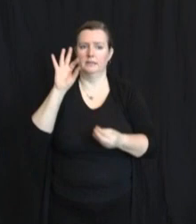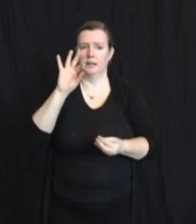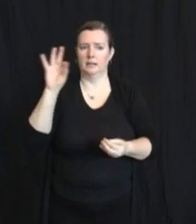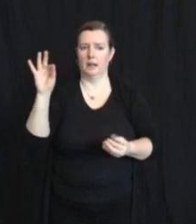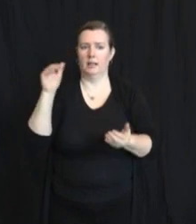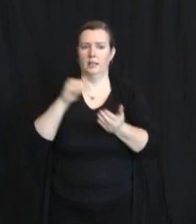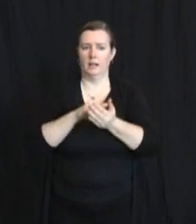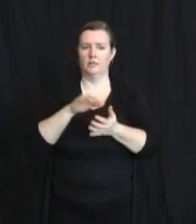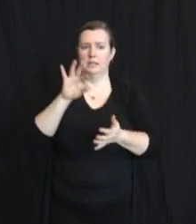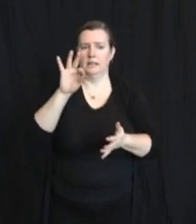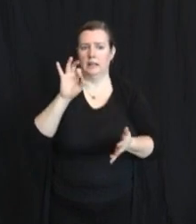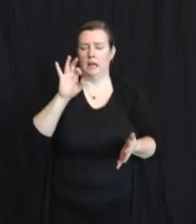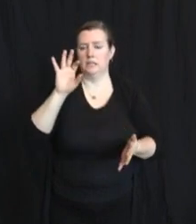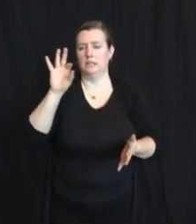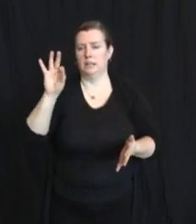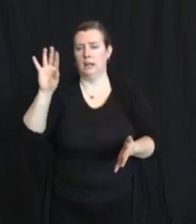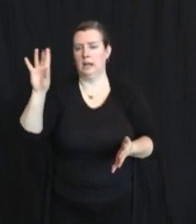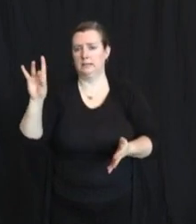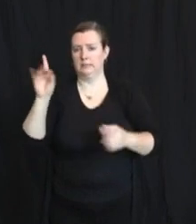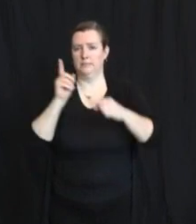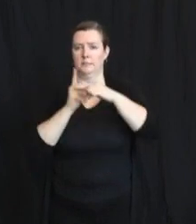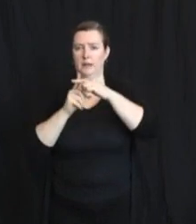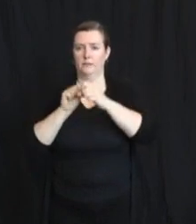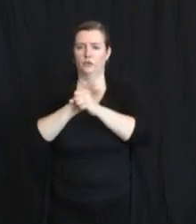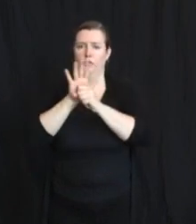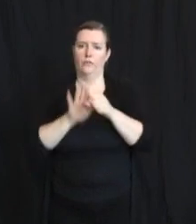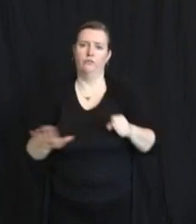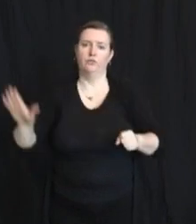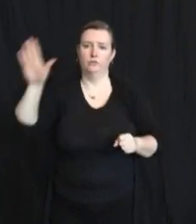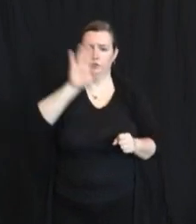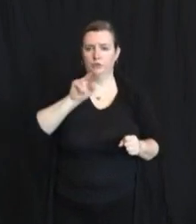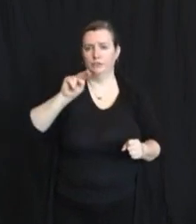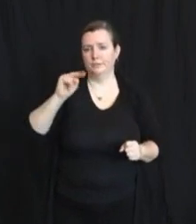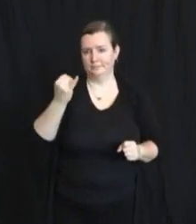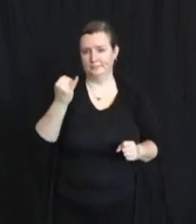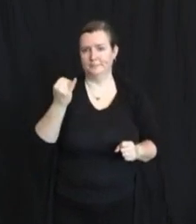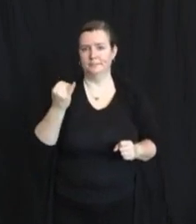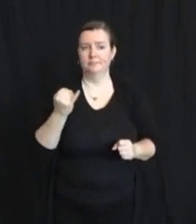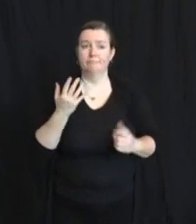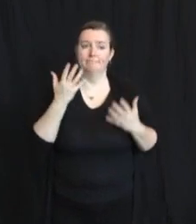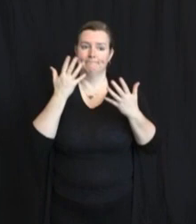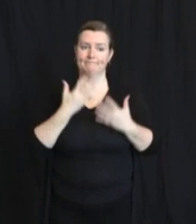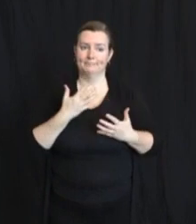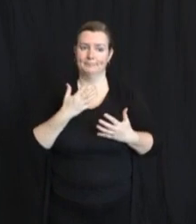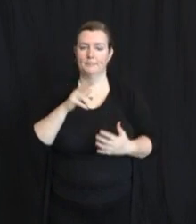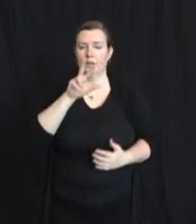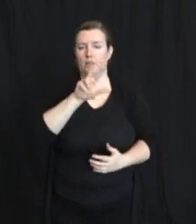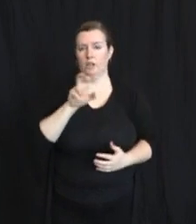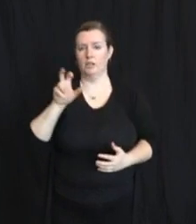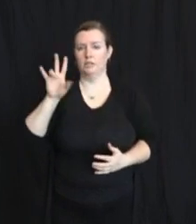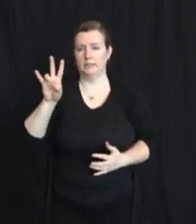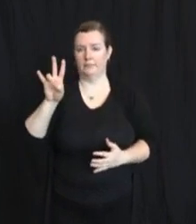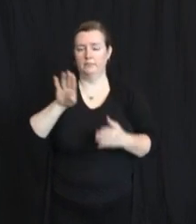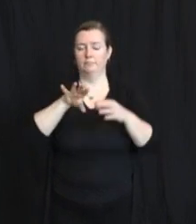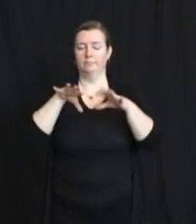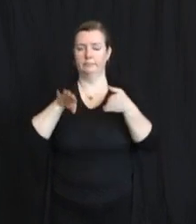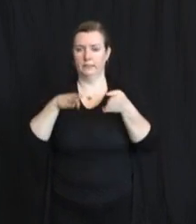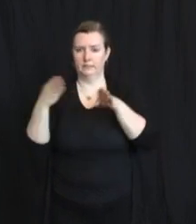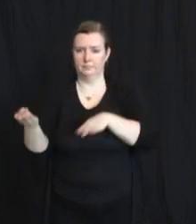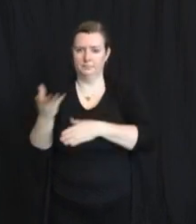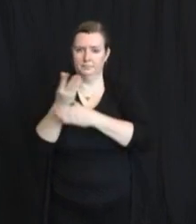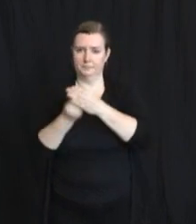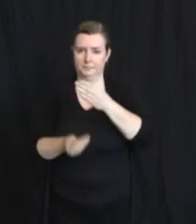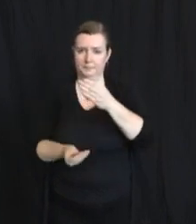99,989 positive cases in the state. And sadly, 307 new deaths have been reported to the department.